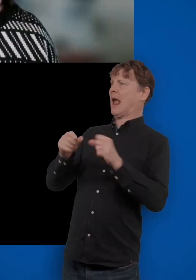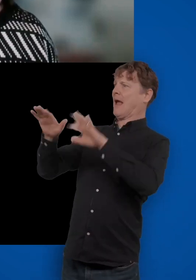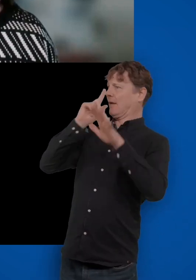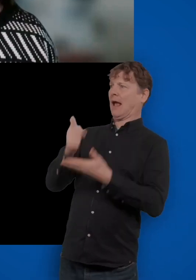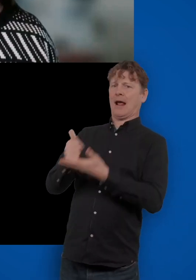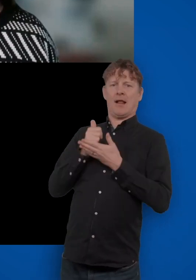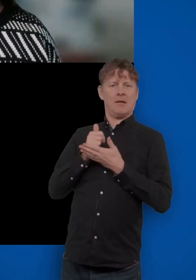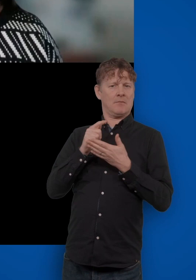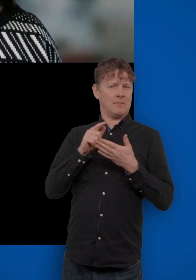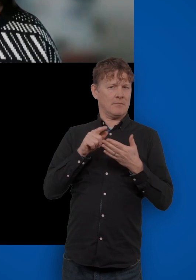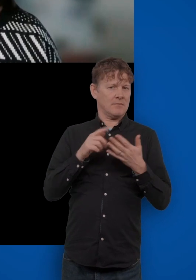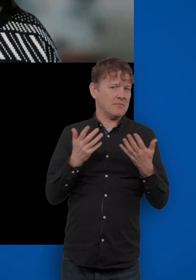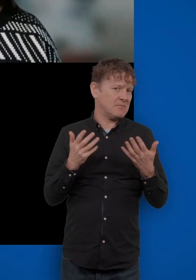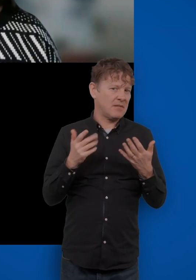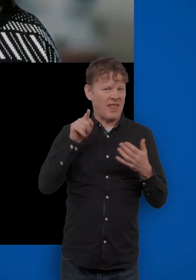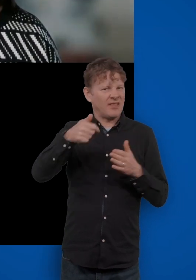starting point.